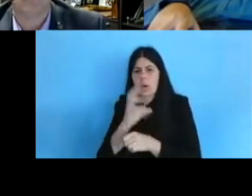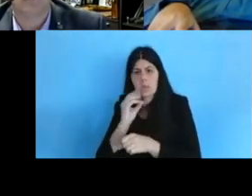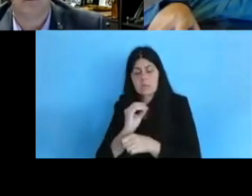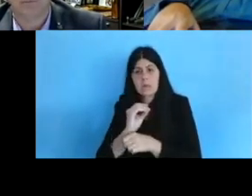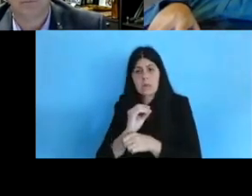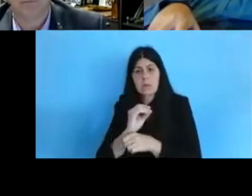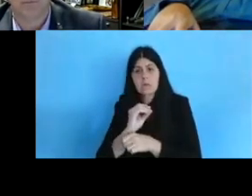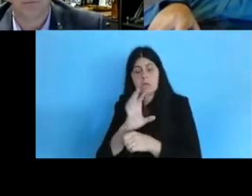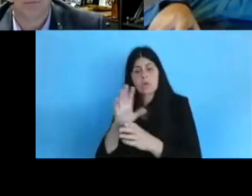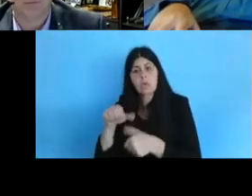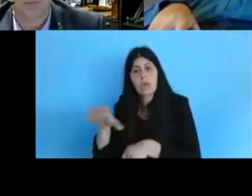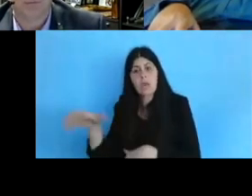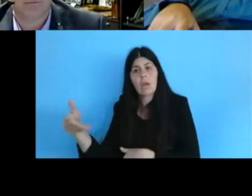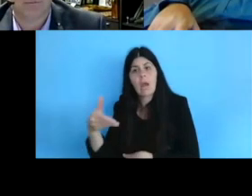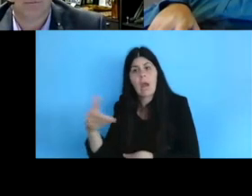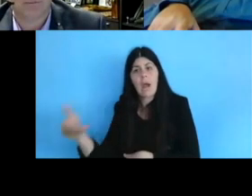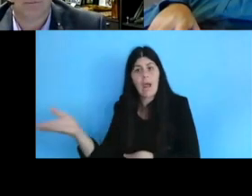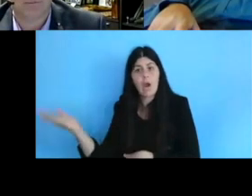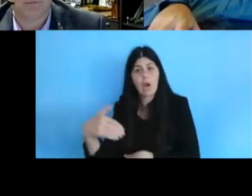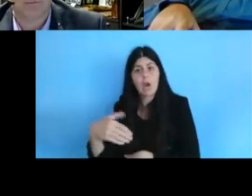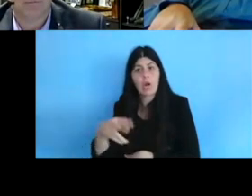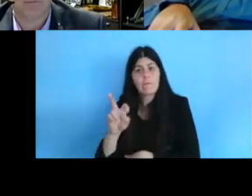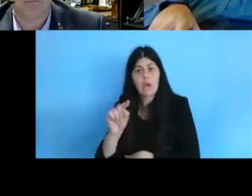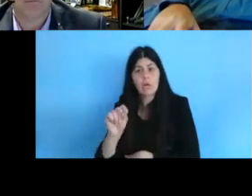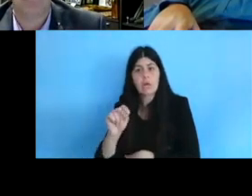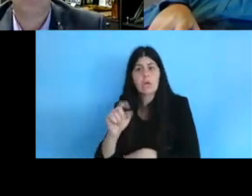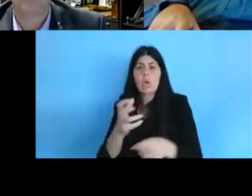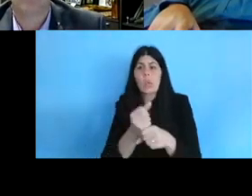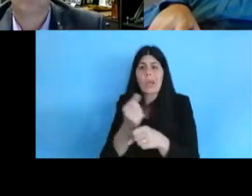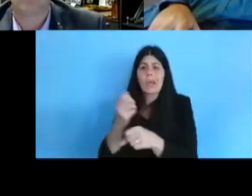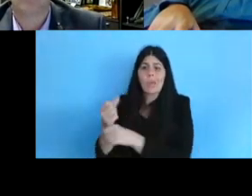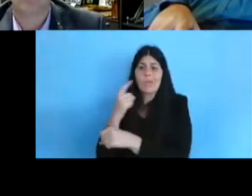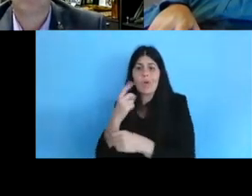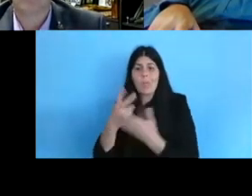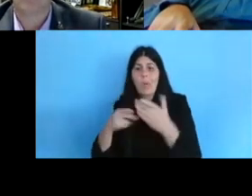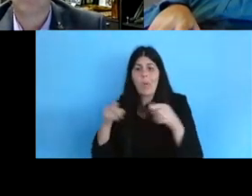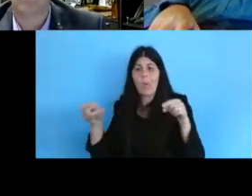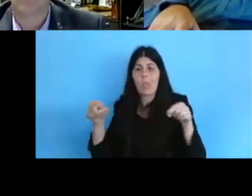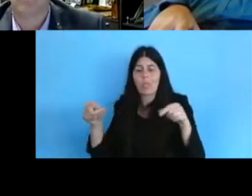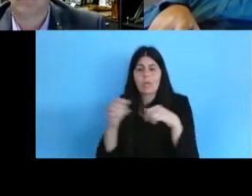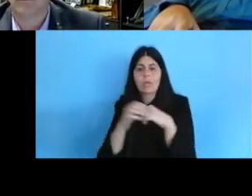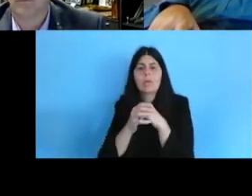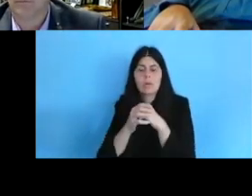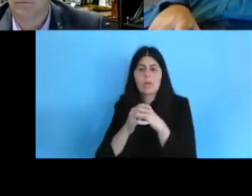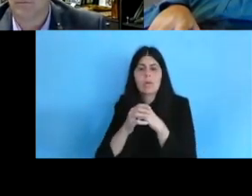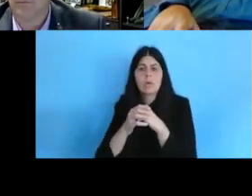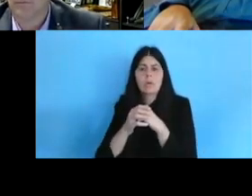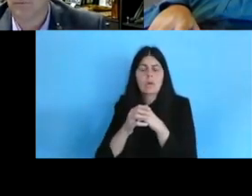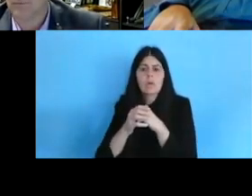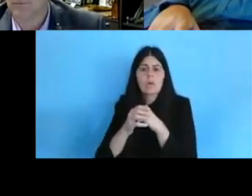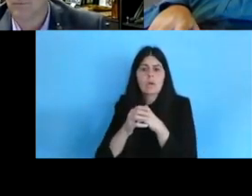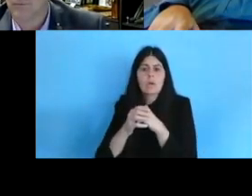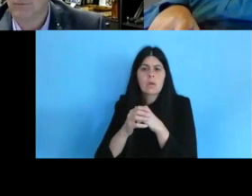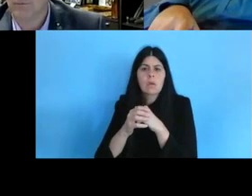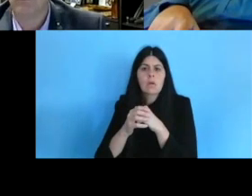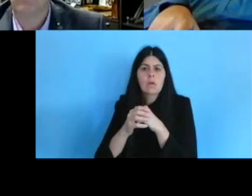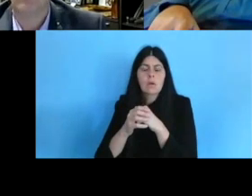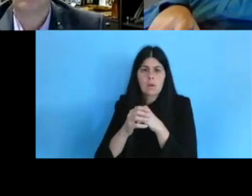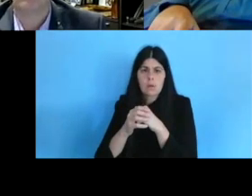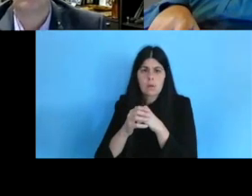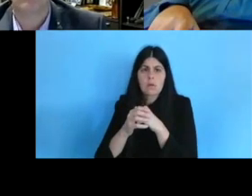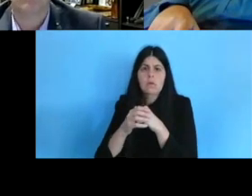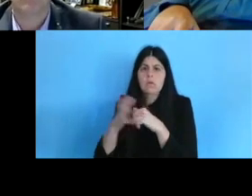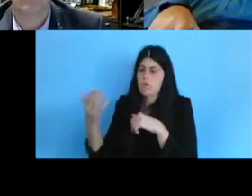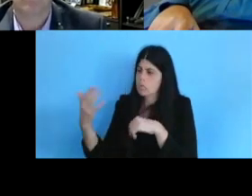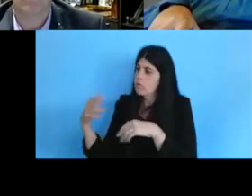veteran on. It's a win-win for both sides. You know, you can bring that veteran